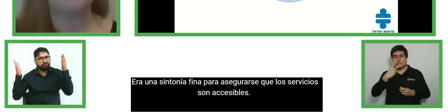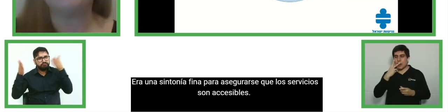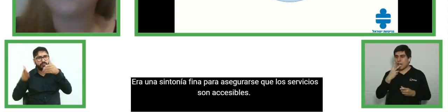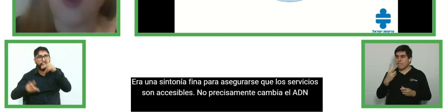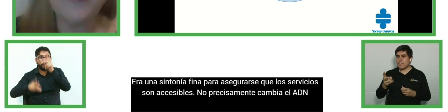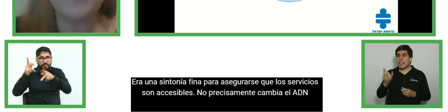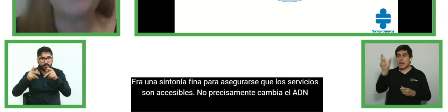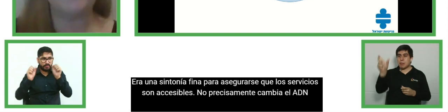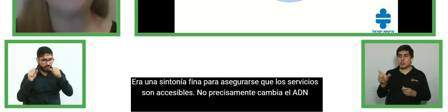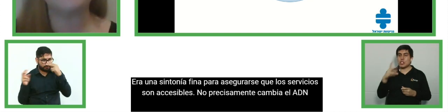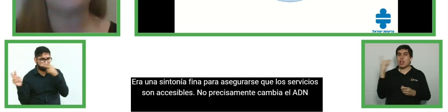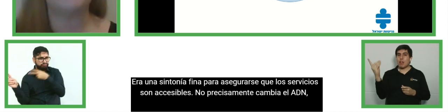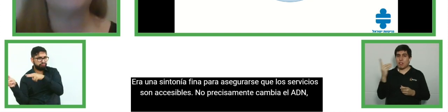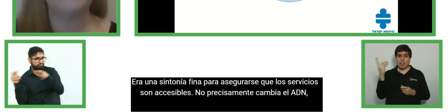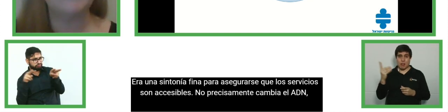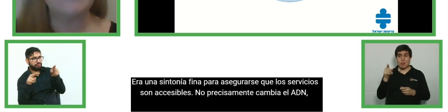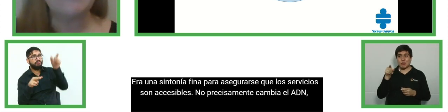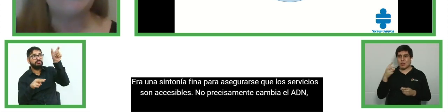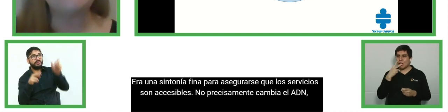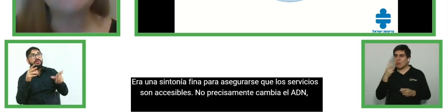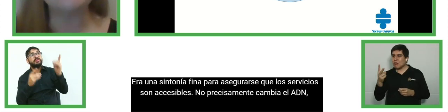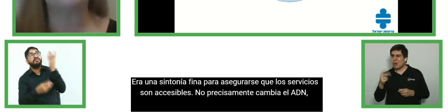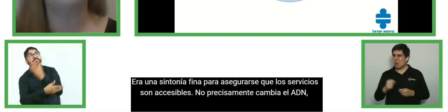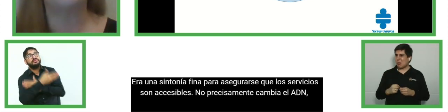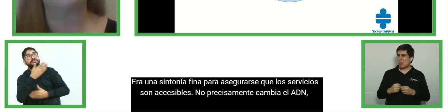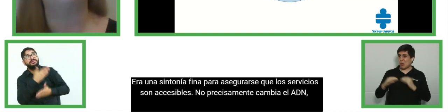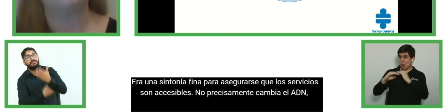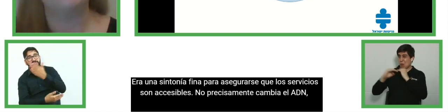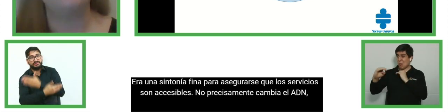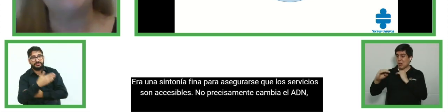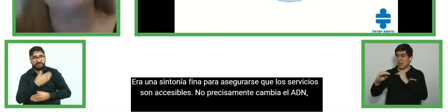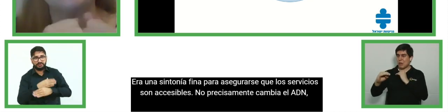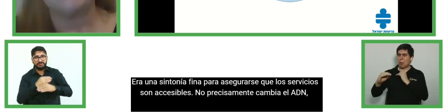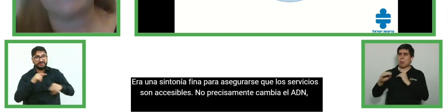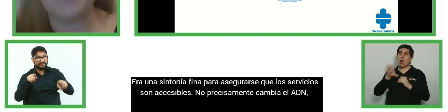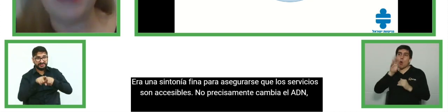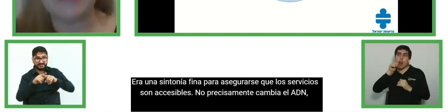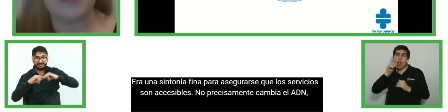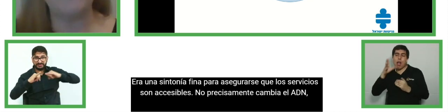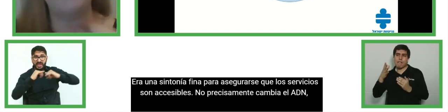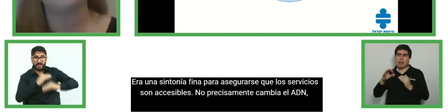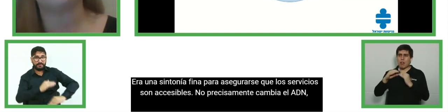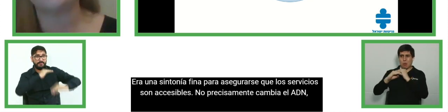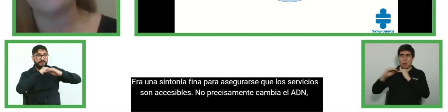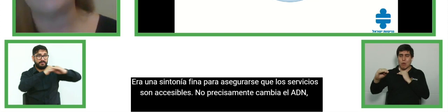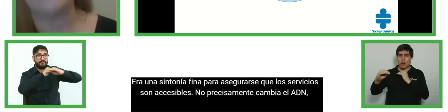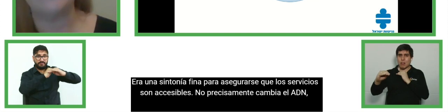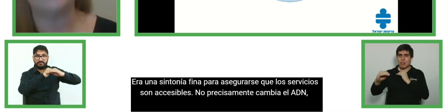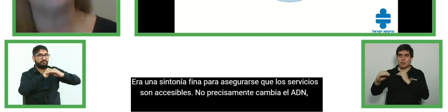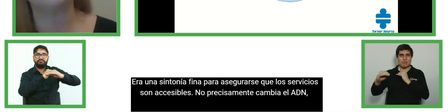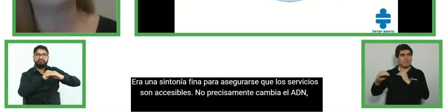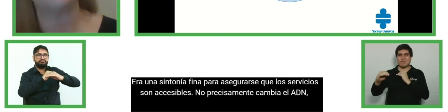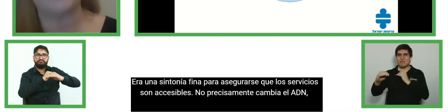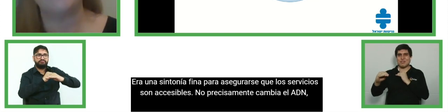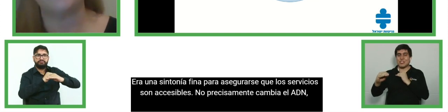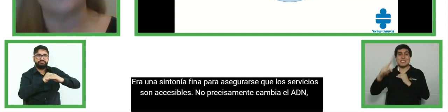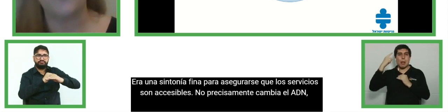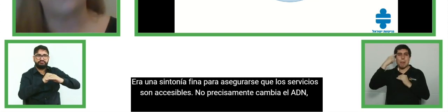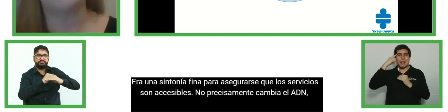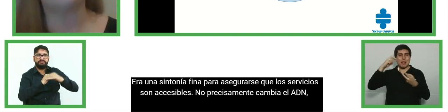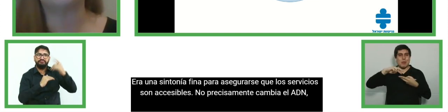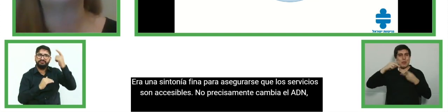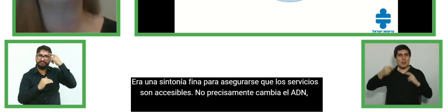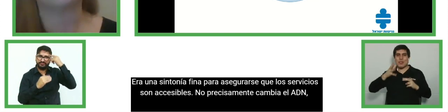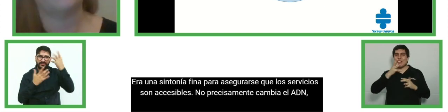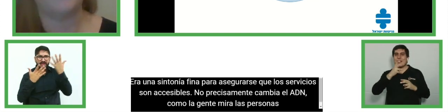doesn't really eliminate the stigmas. And when we are talking inclusive education, one of the most important things is that, breaking the